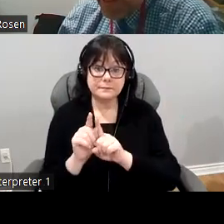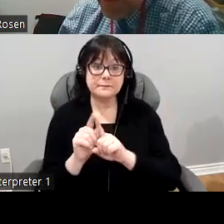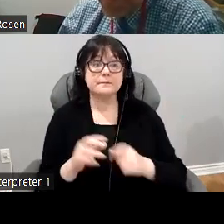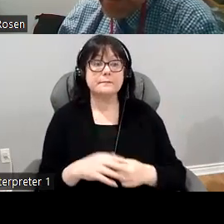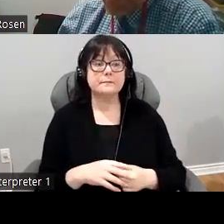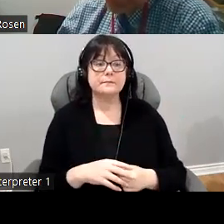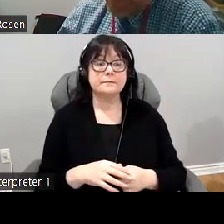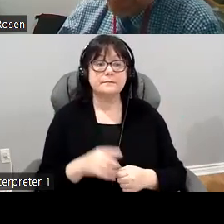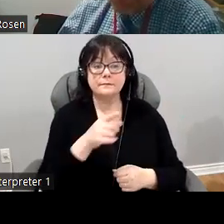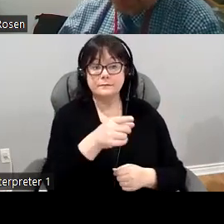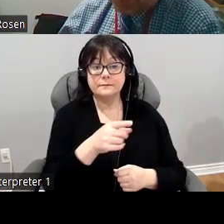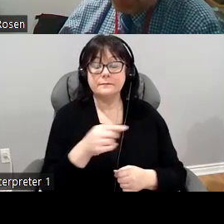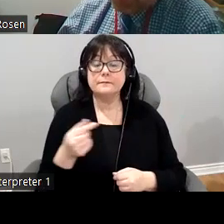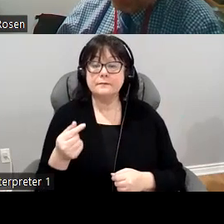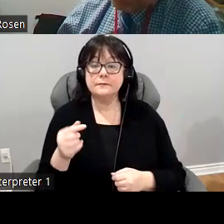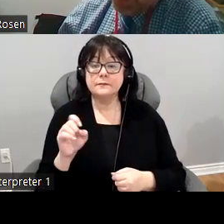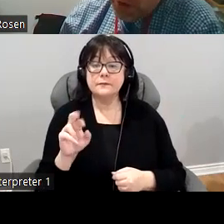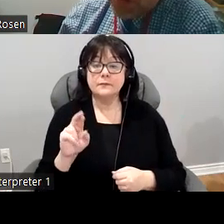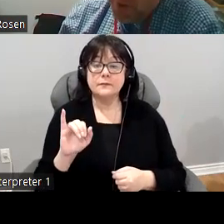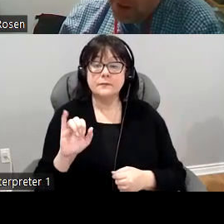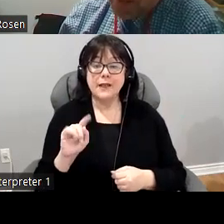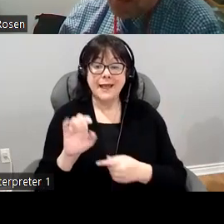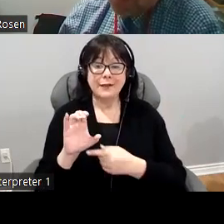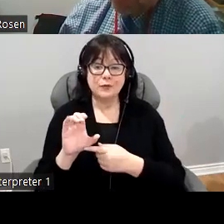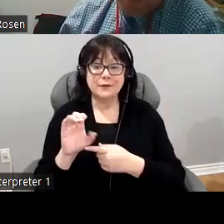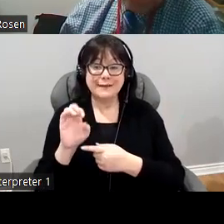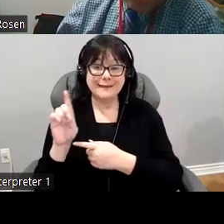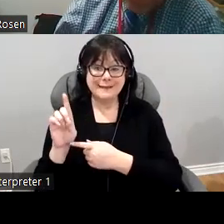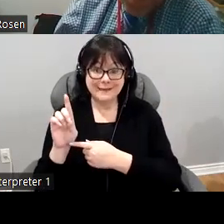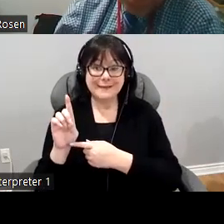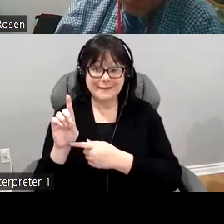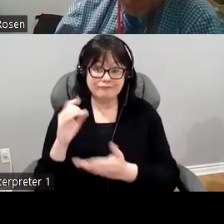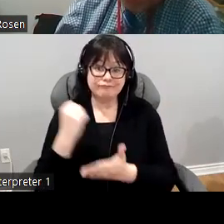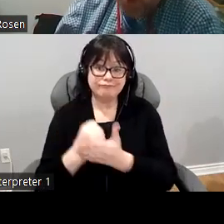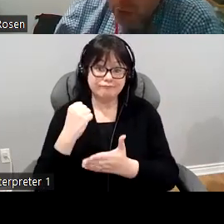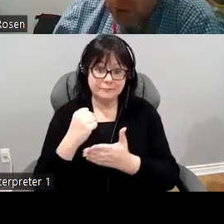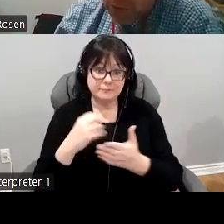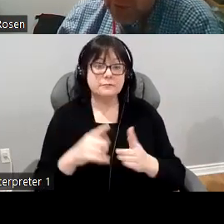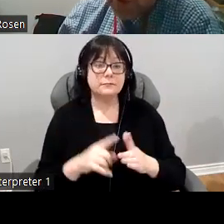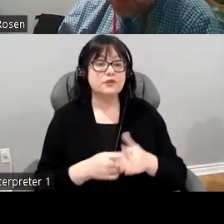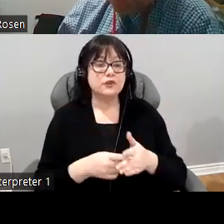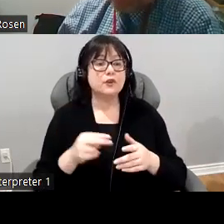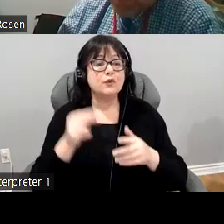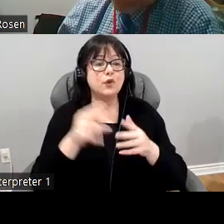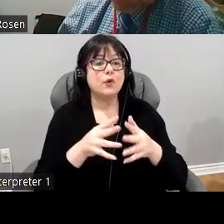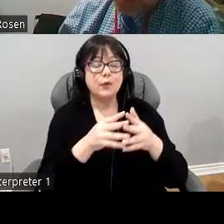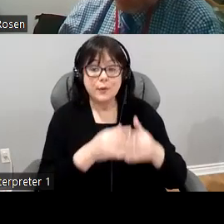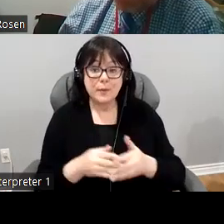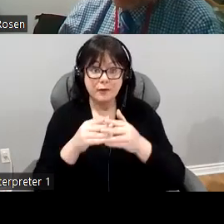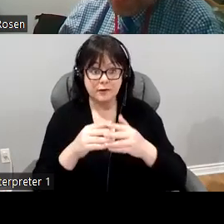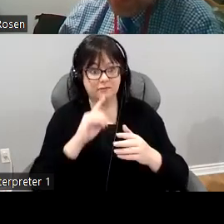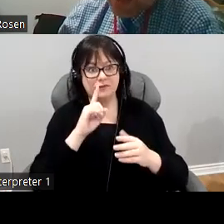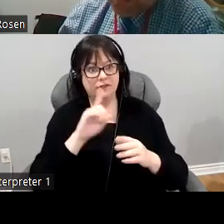geriatric ED accreditation. Emerge departments throughout North America and the world are focused